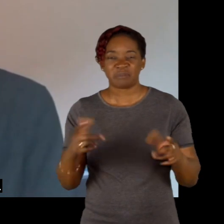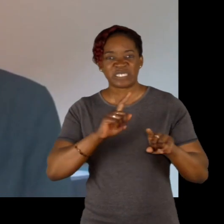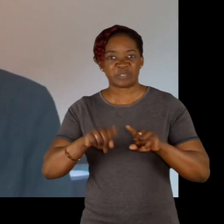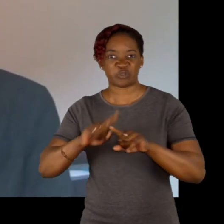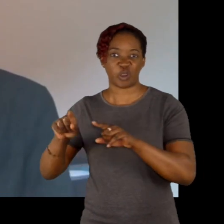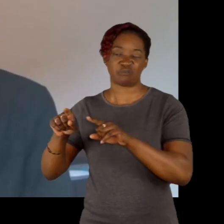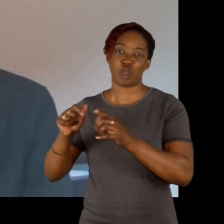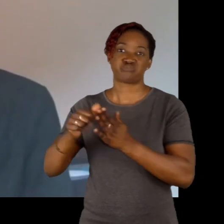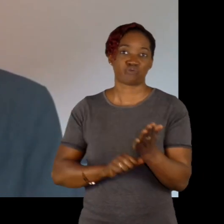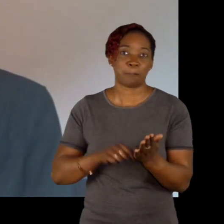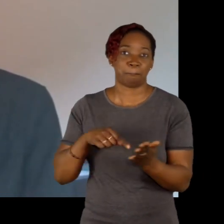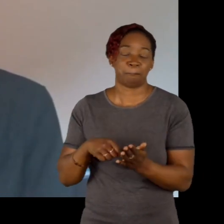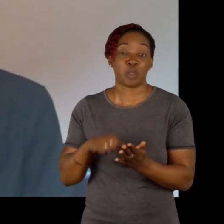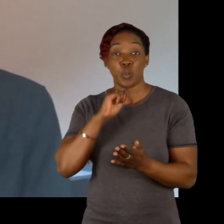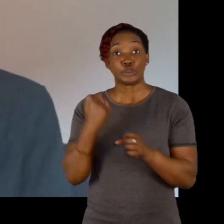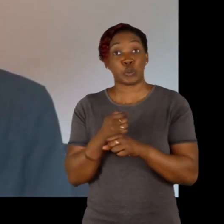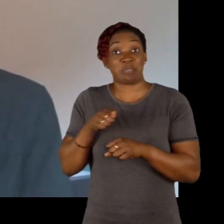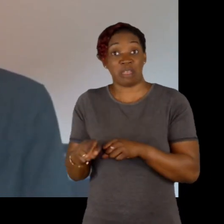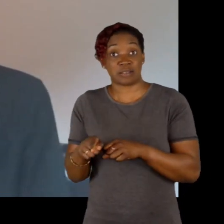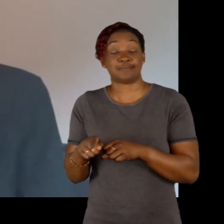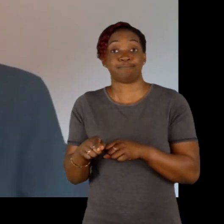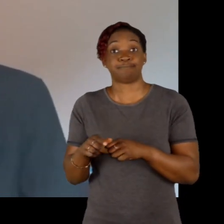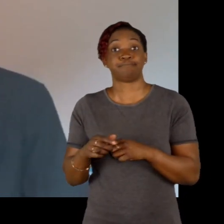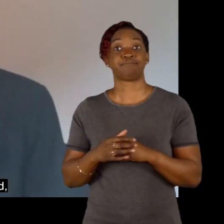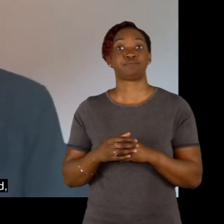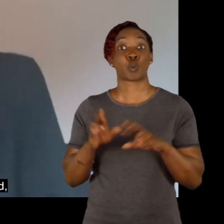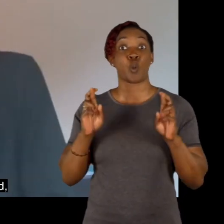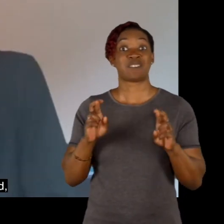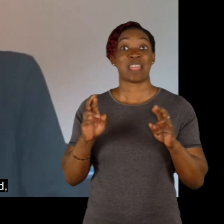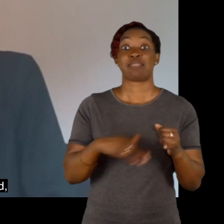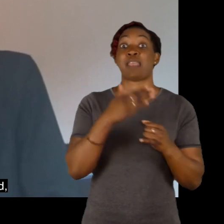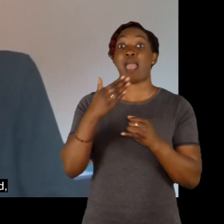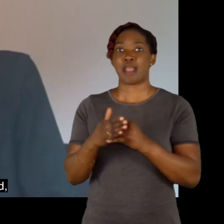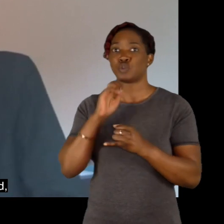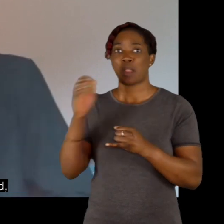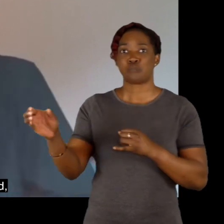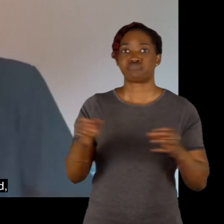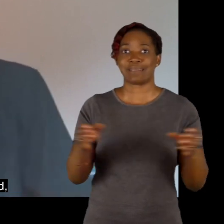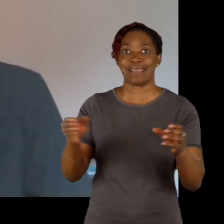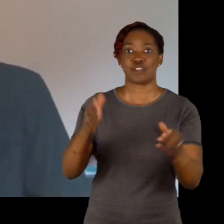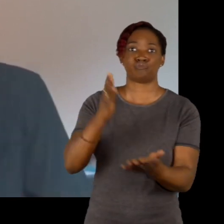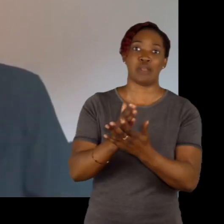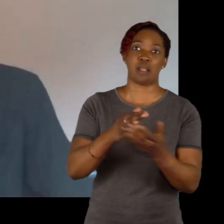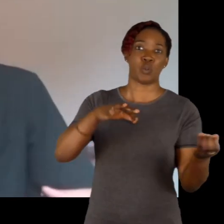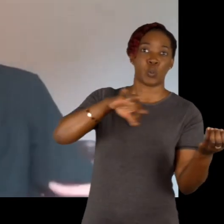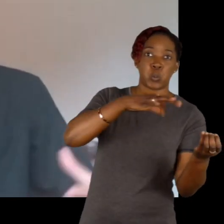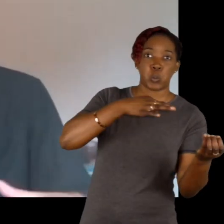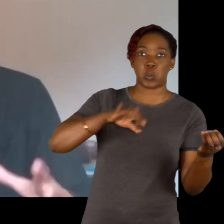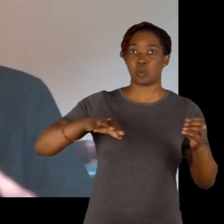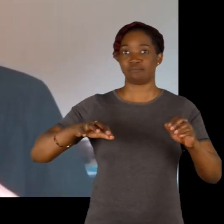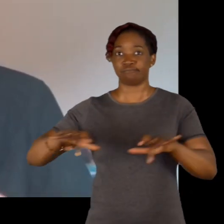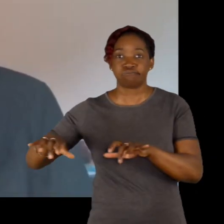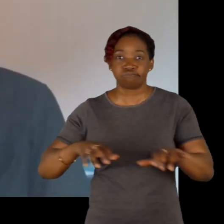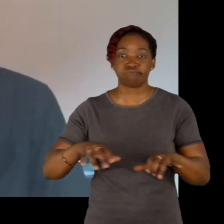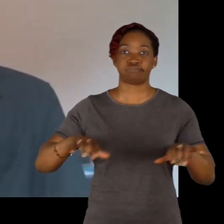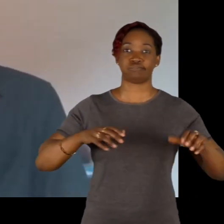there, and yeah, I'll do that, and then hopefully at the end get some musicians in the